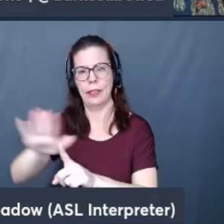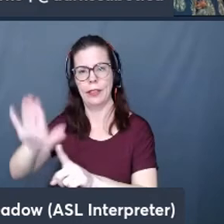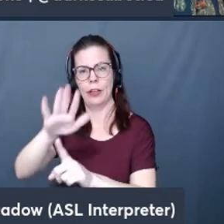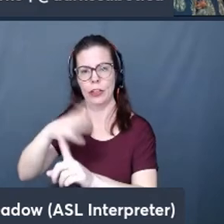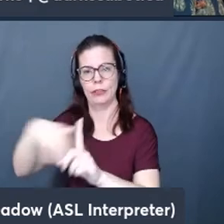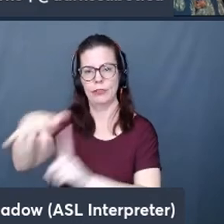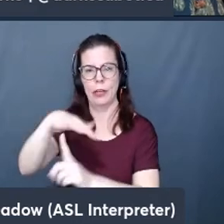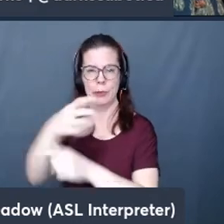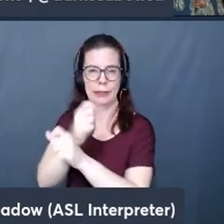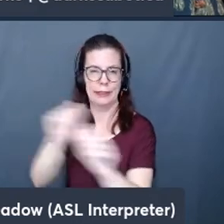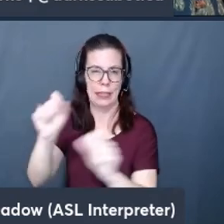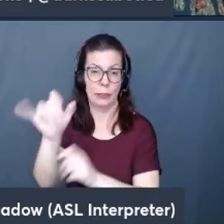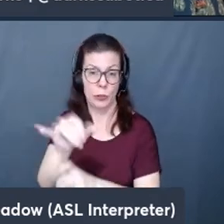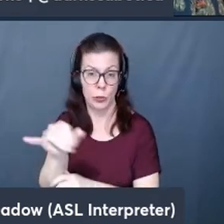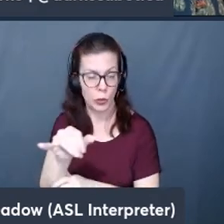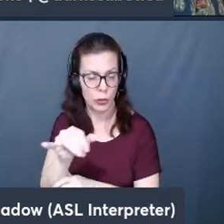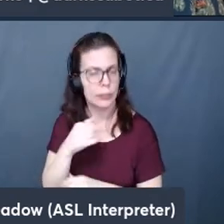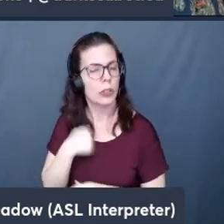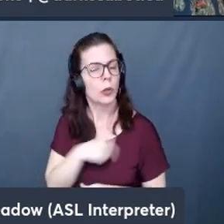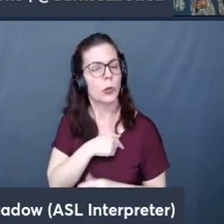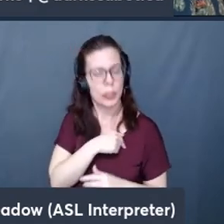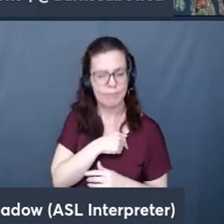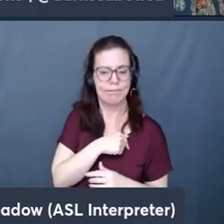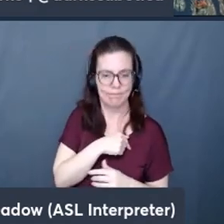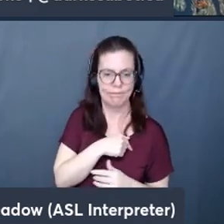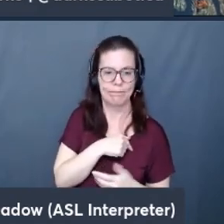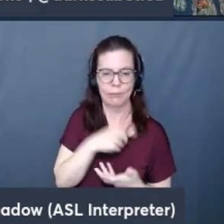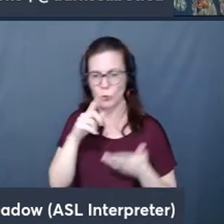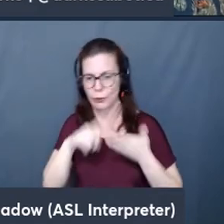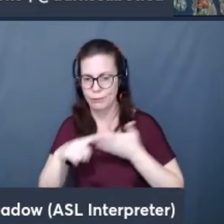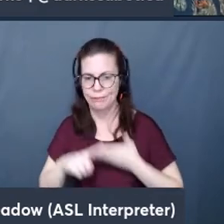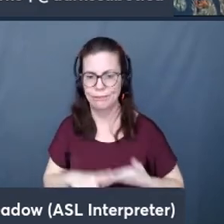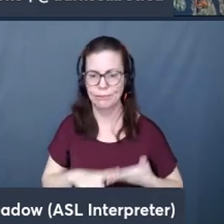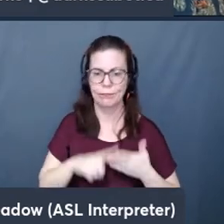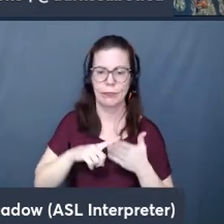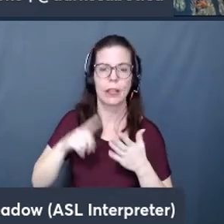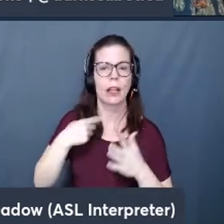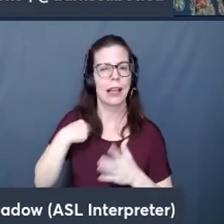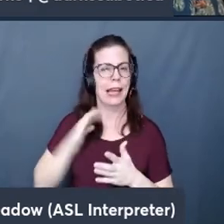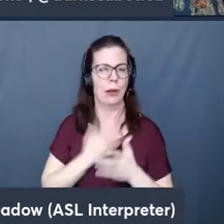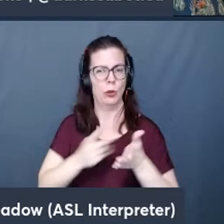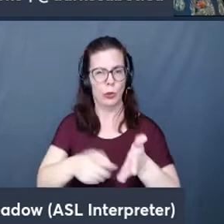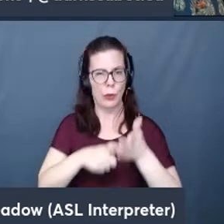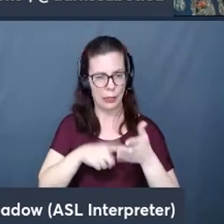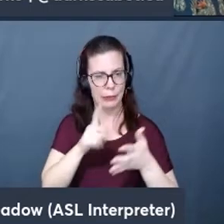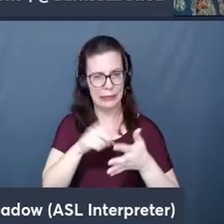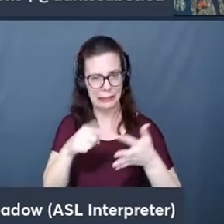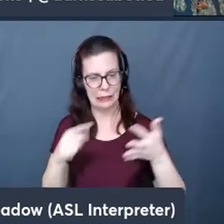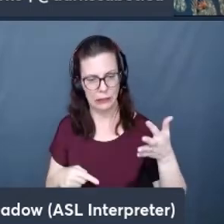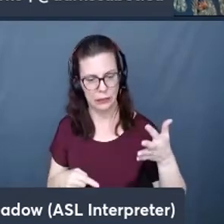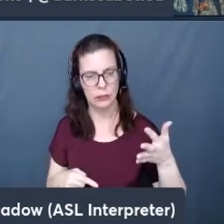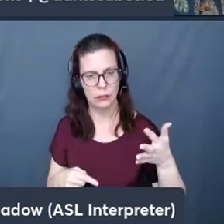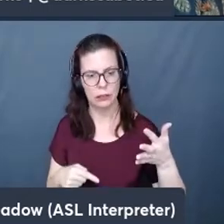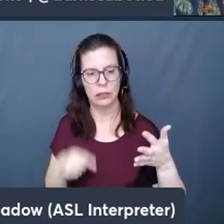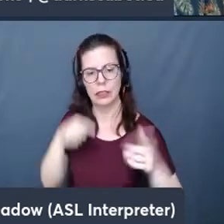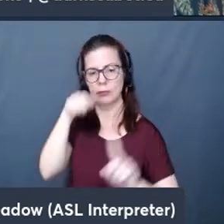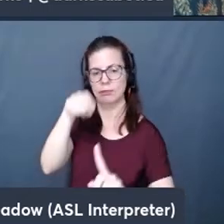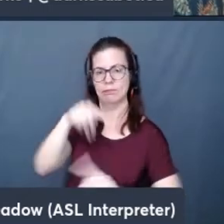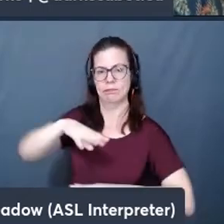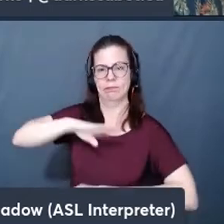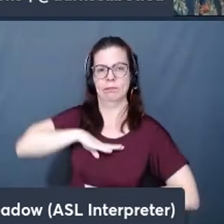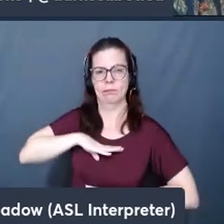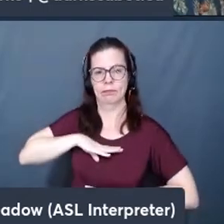well. So we really found kind of the requirements we were looking for Yeah. in